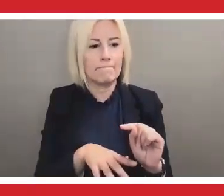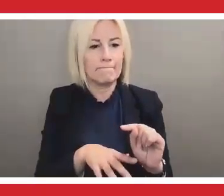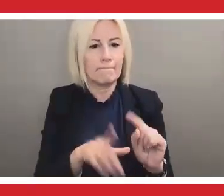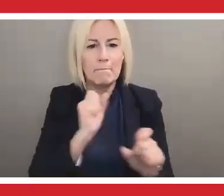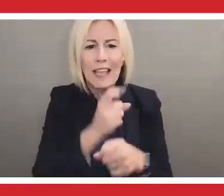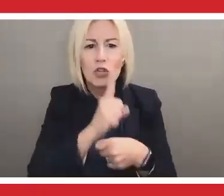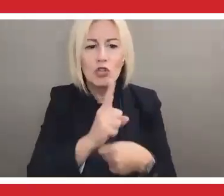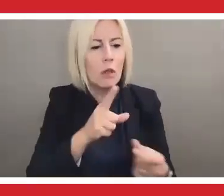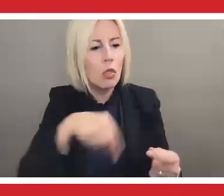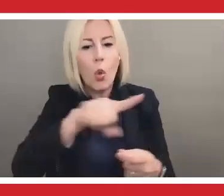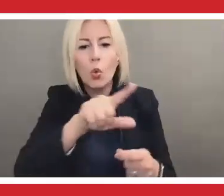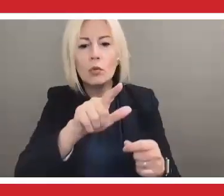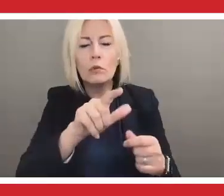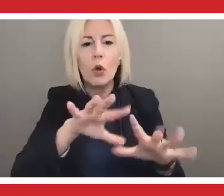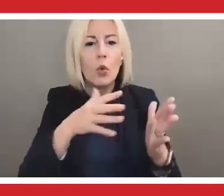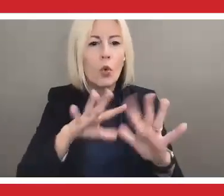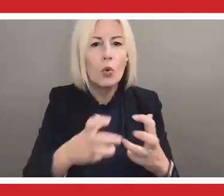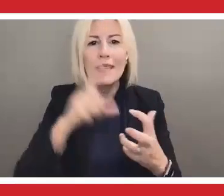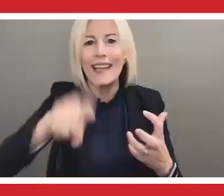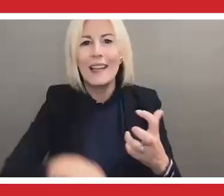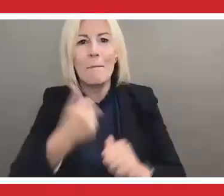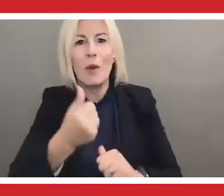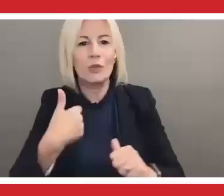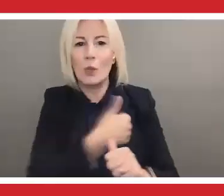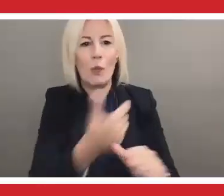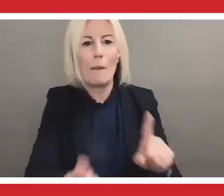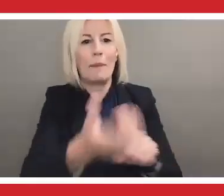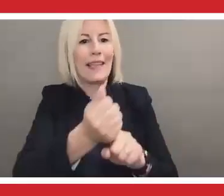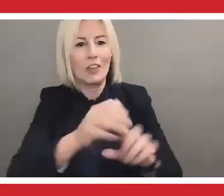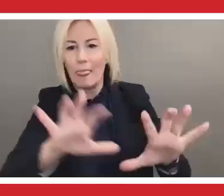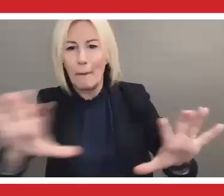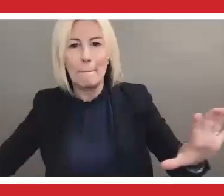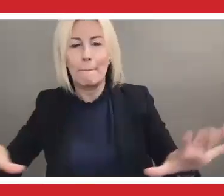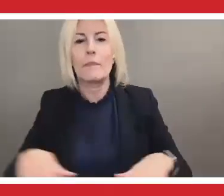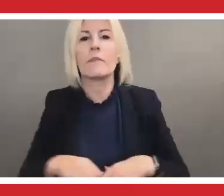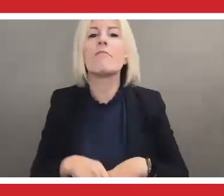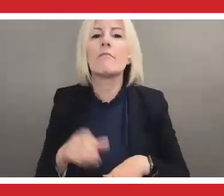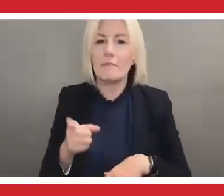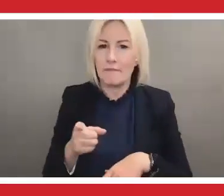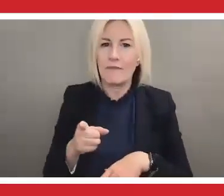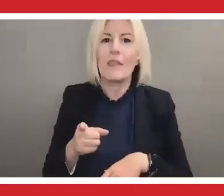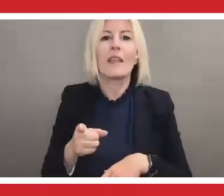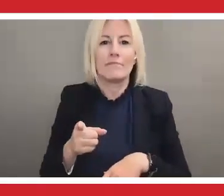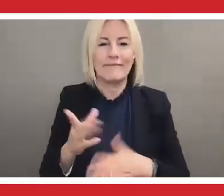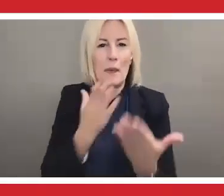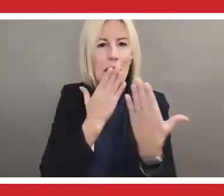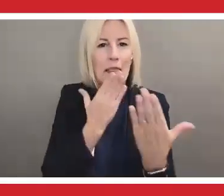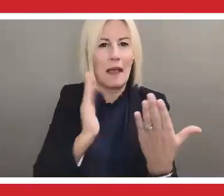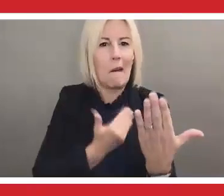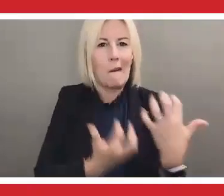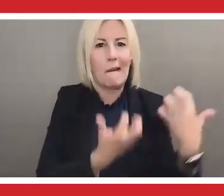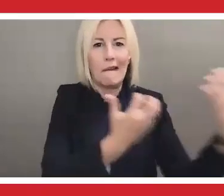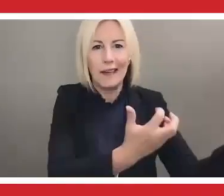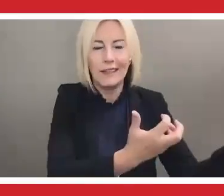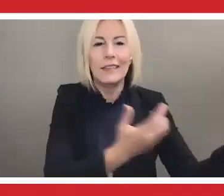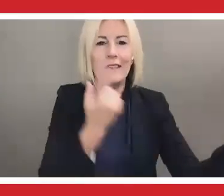most. Well, Vincenzo, I'd like to bring in a question at that point and thank our audience for upvoting